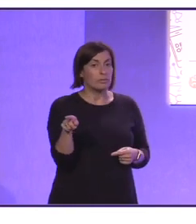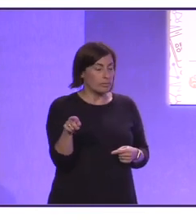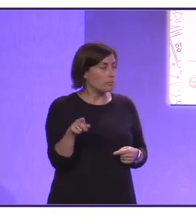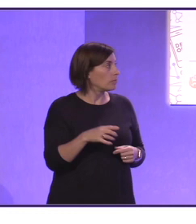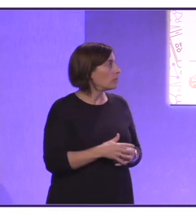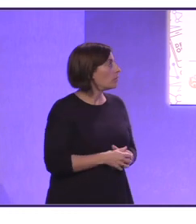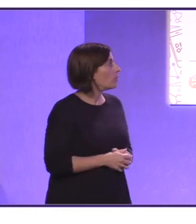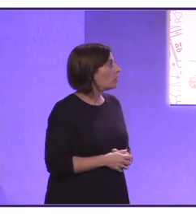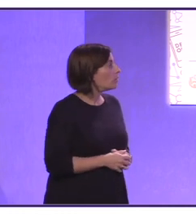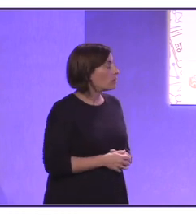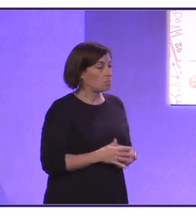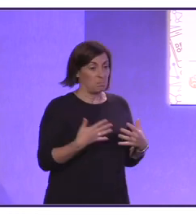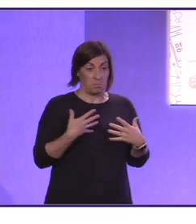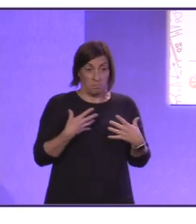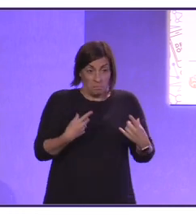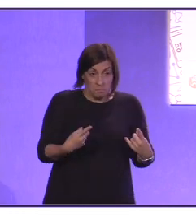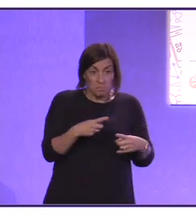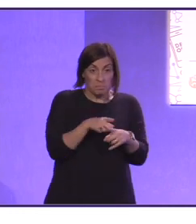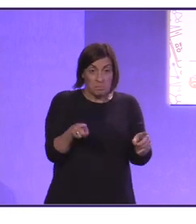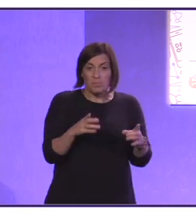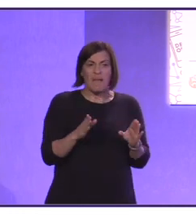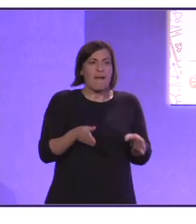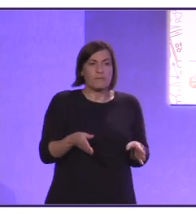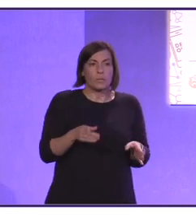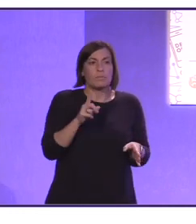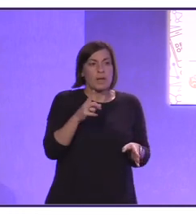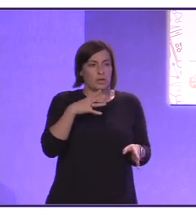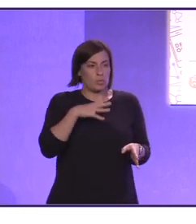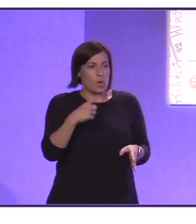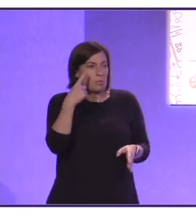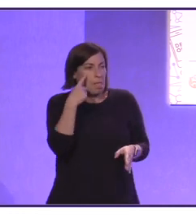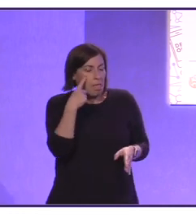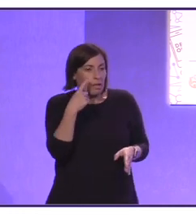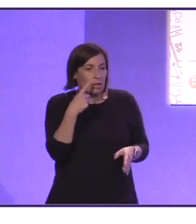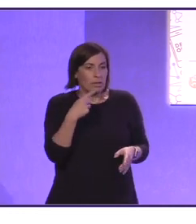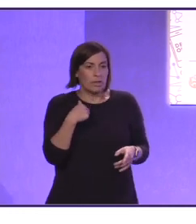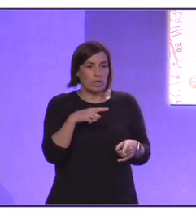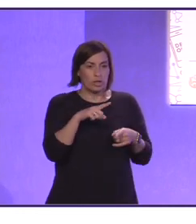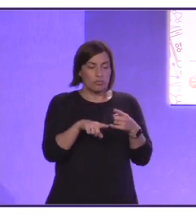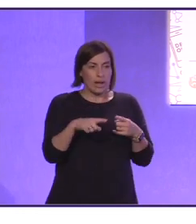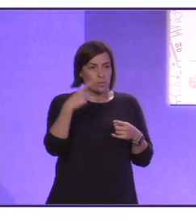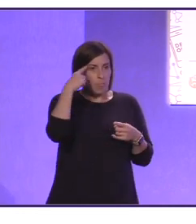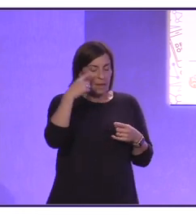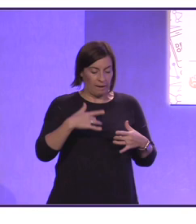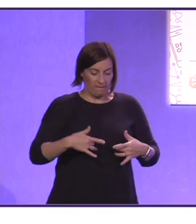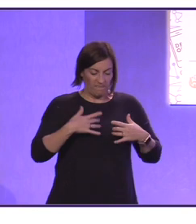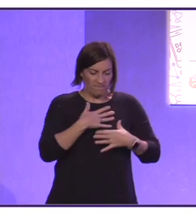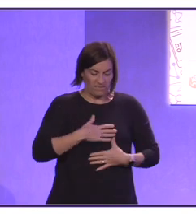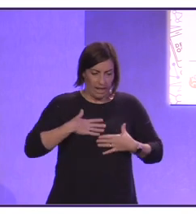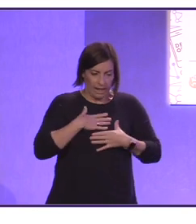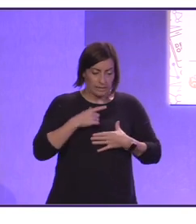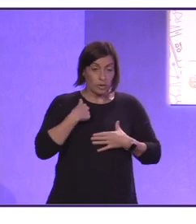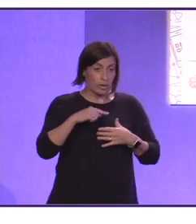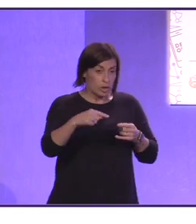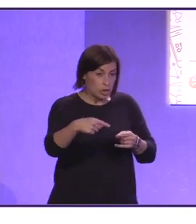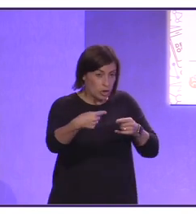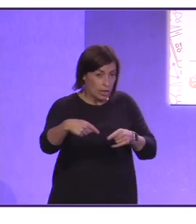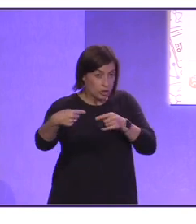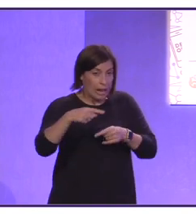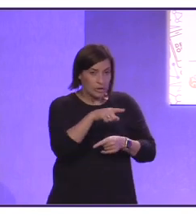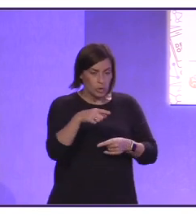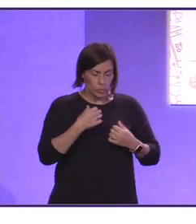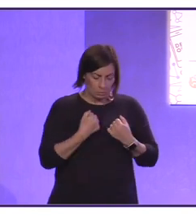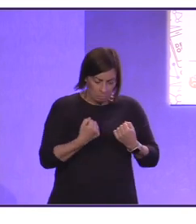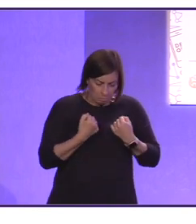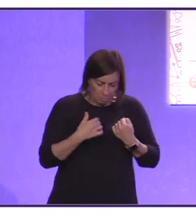is entirely opt-in. It's something only if you want to do it, but I want you to note how you're feeling as I extend this challenge to you, and whatever you